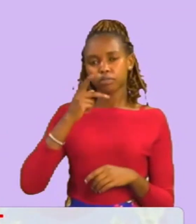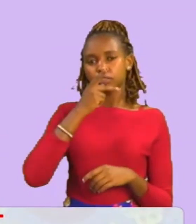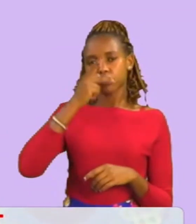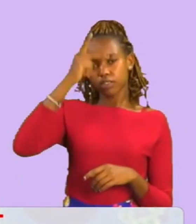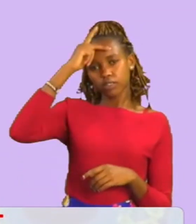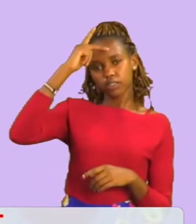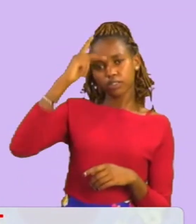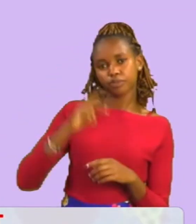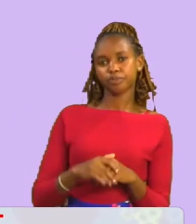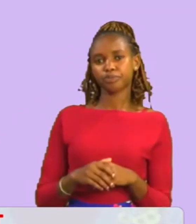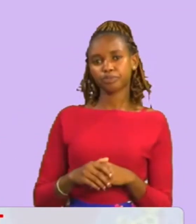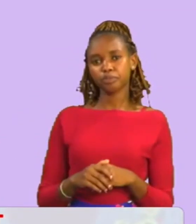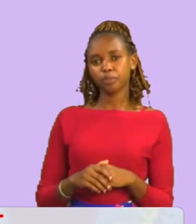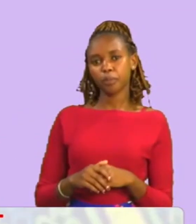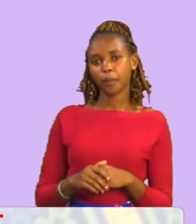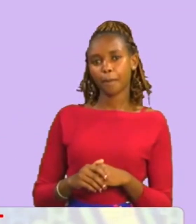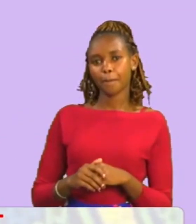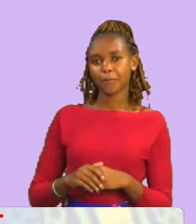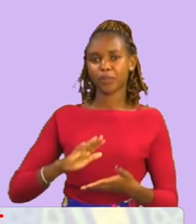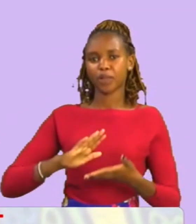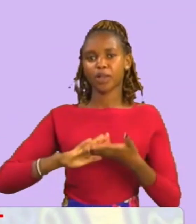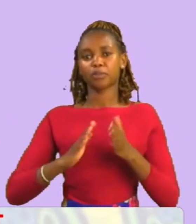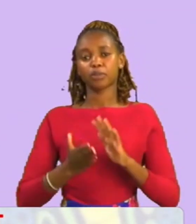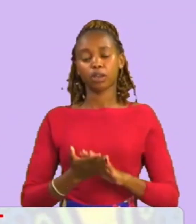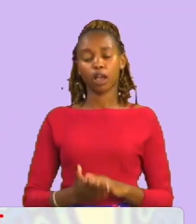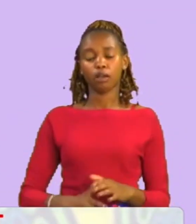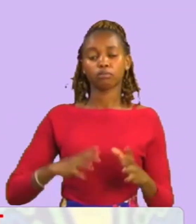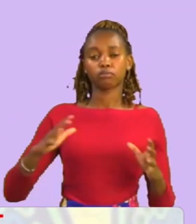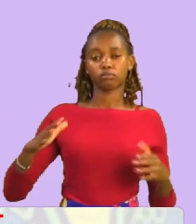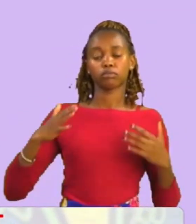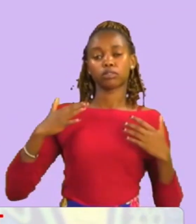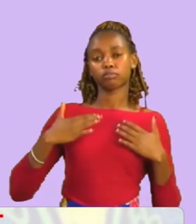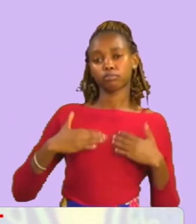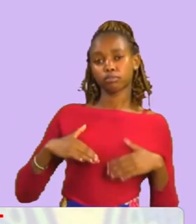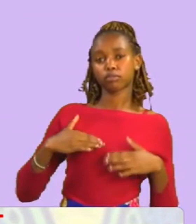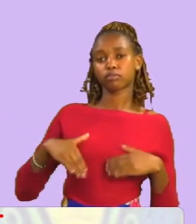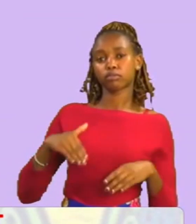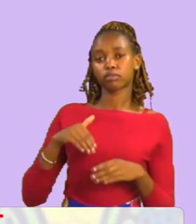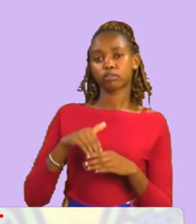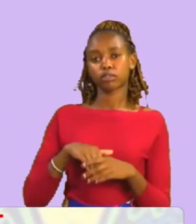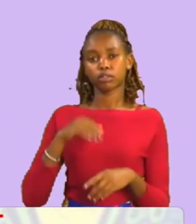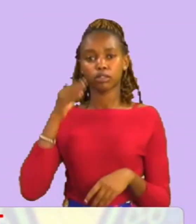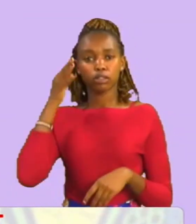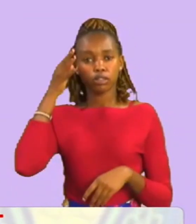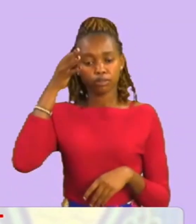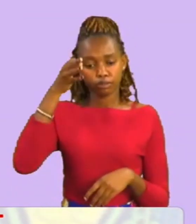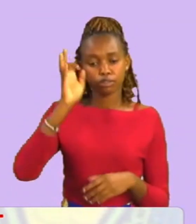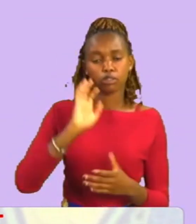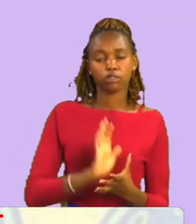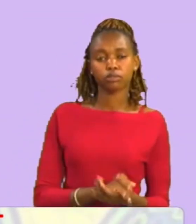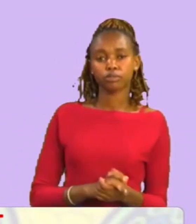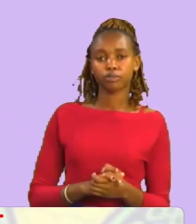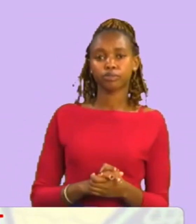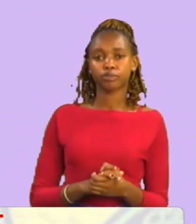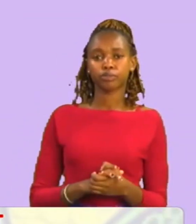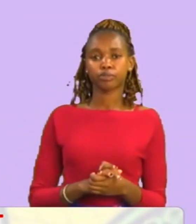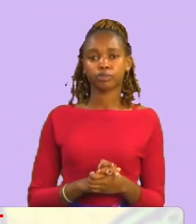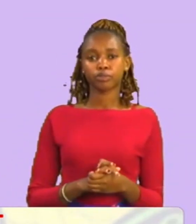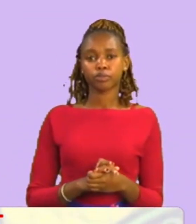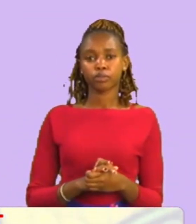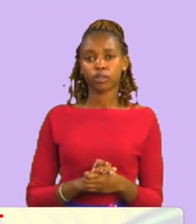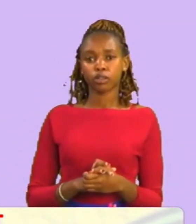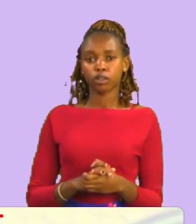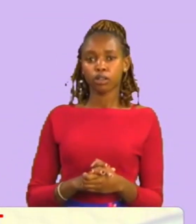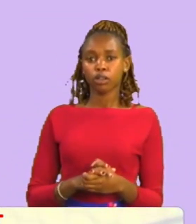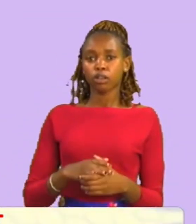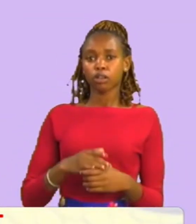lawyer kitana ndugu zako na madada zako wote sawa. Be a neurosurgeon, be an engineer. But then again, what we forget